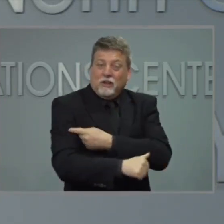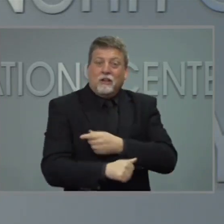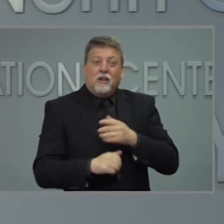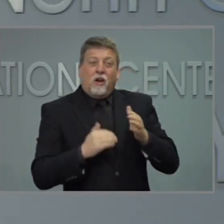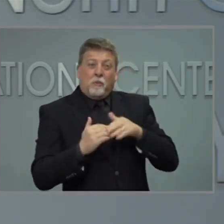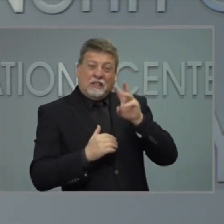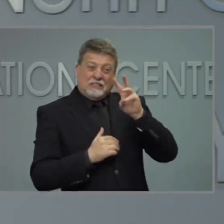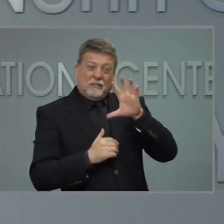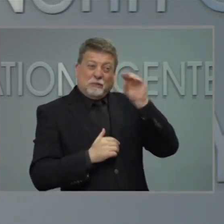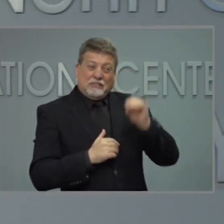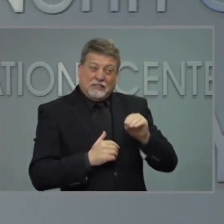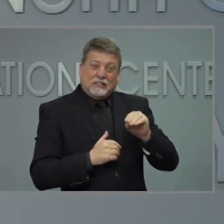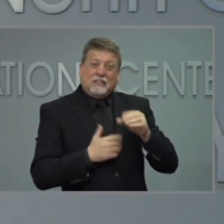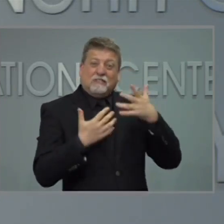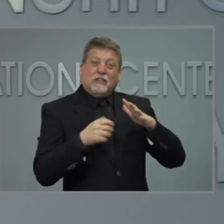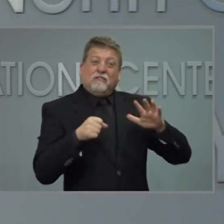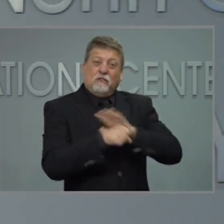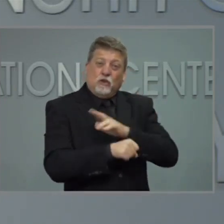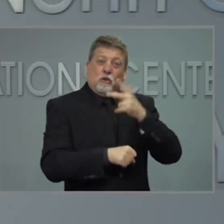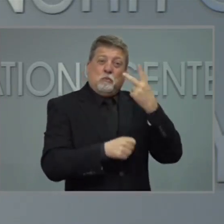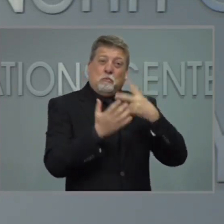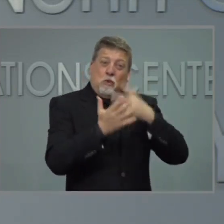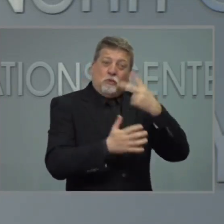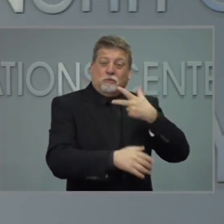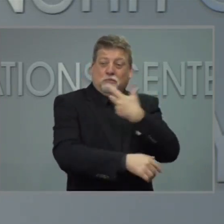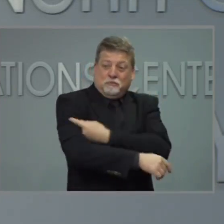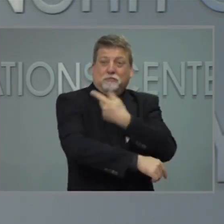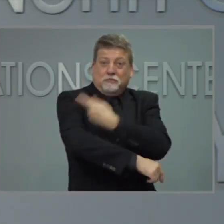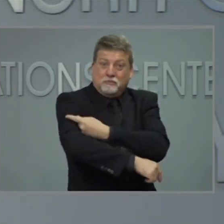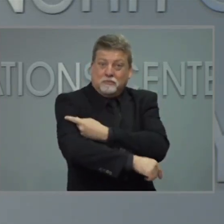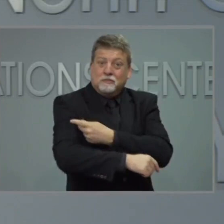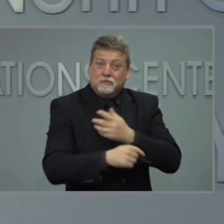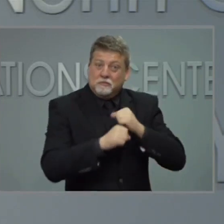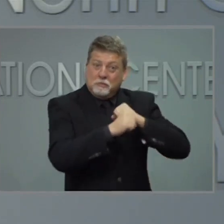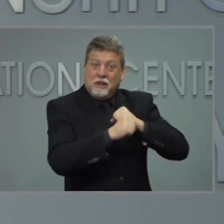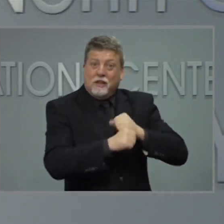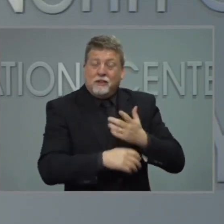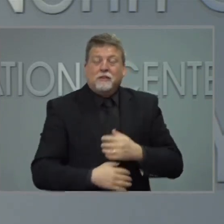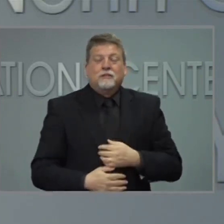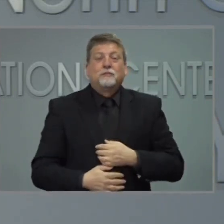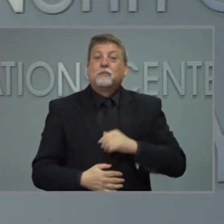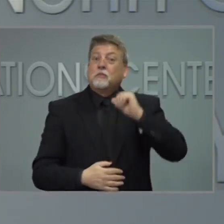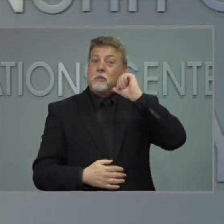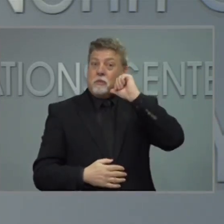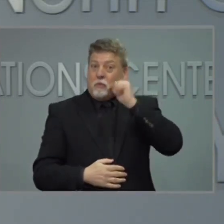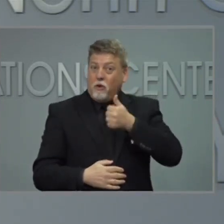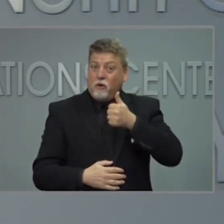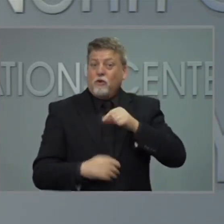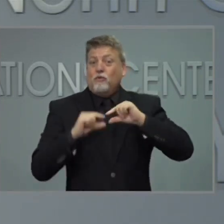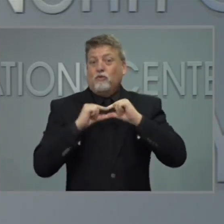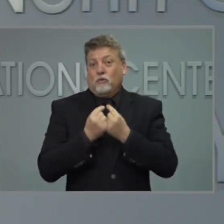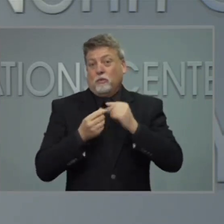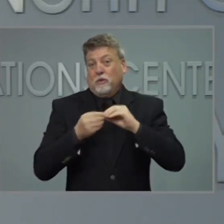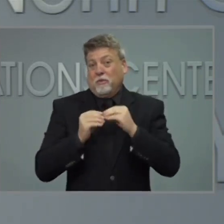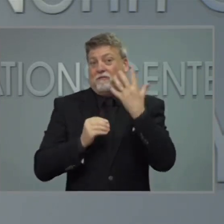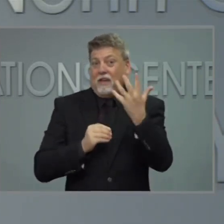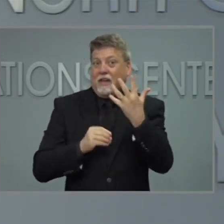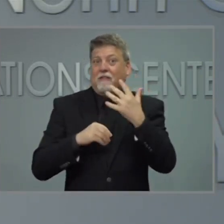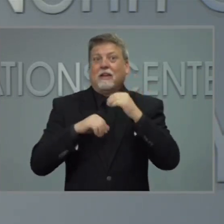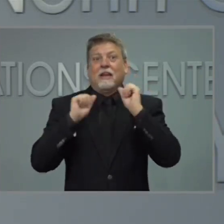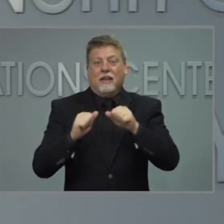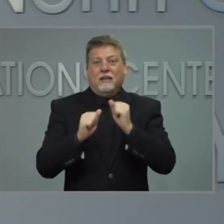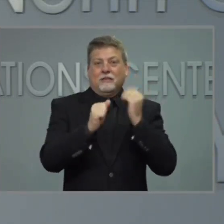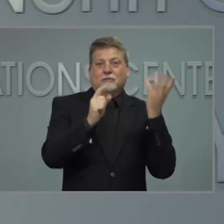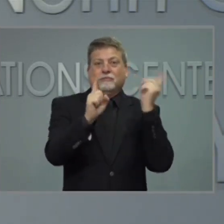65% of them are fully vaccinated. Tomorrow, Group 5 becomes eligible for vaccine. That